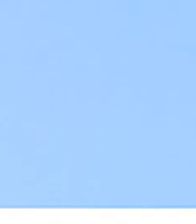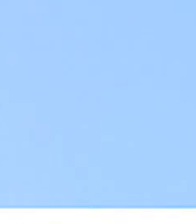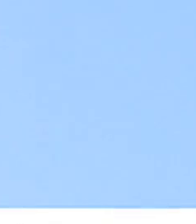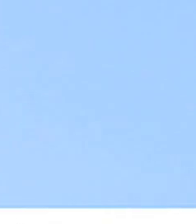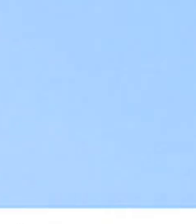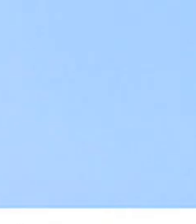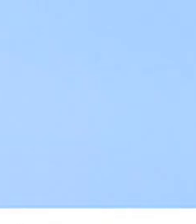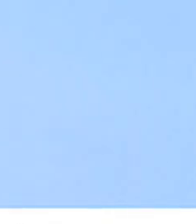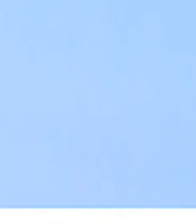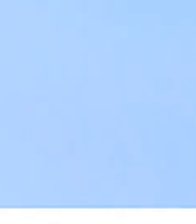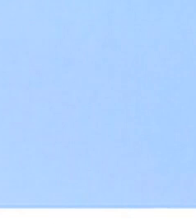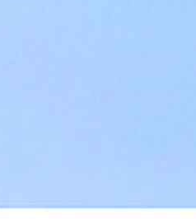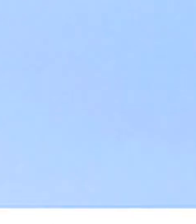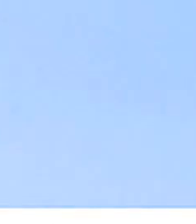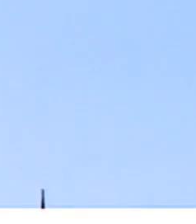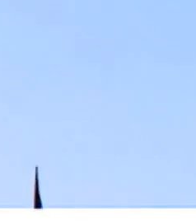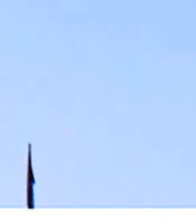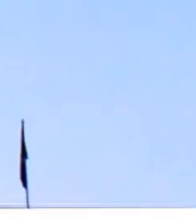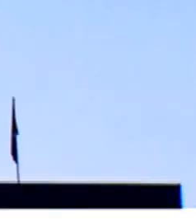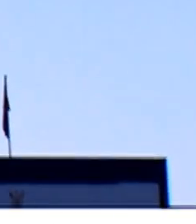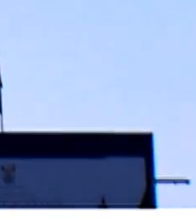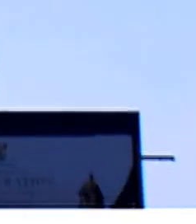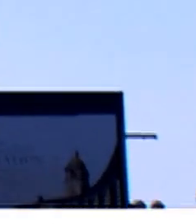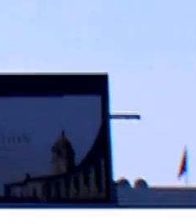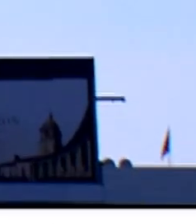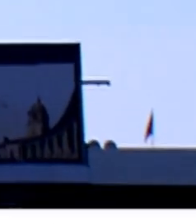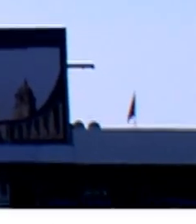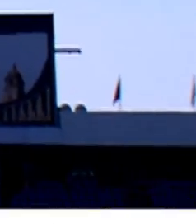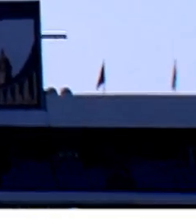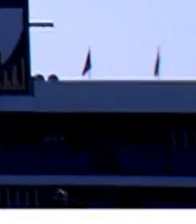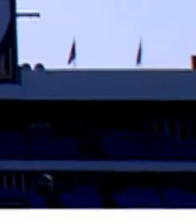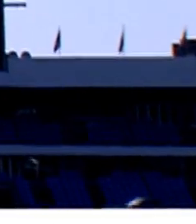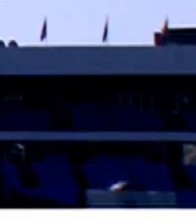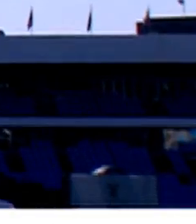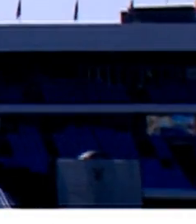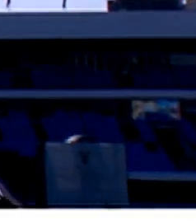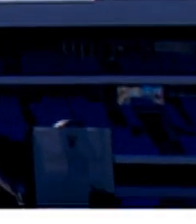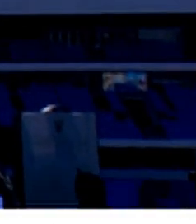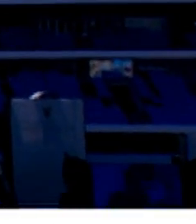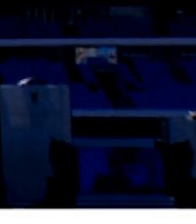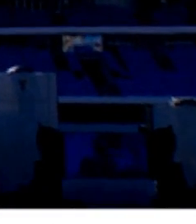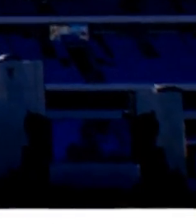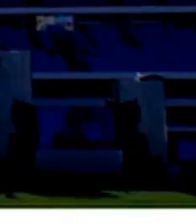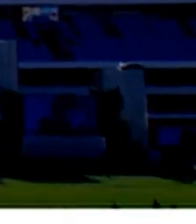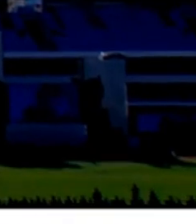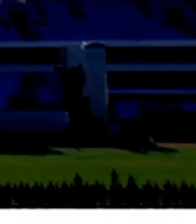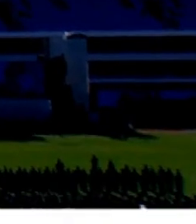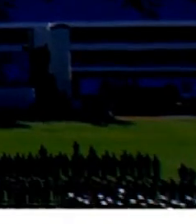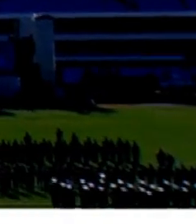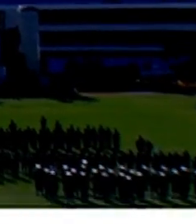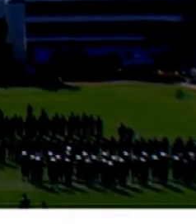The Lockheed C-130 Hercules aircraft is operated by 28 Squadron from Air Force Base